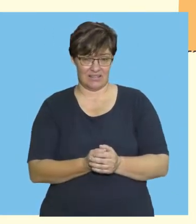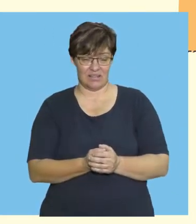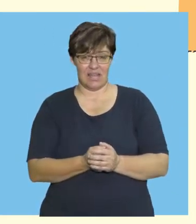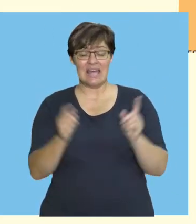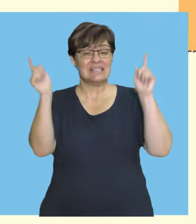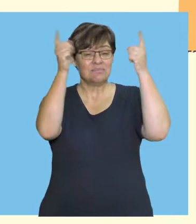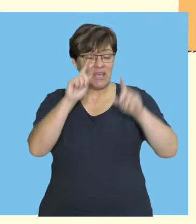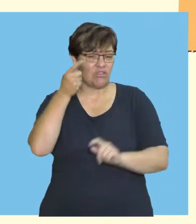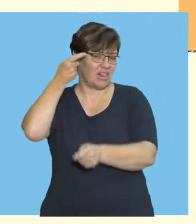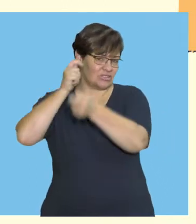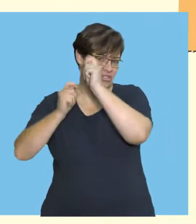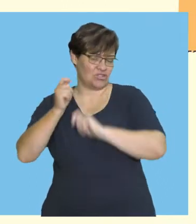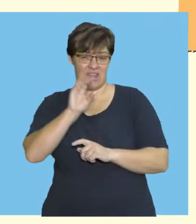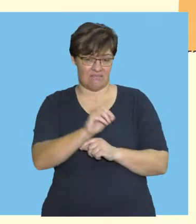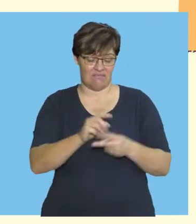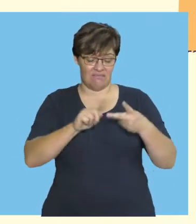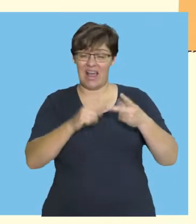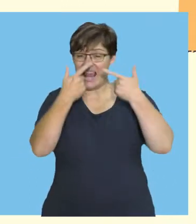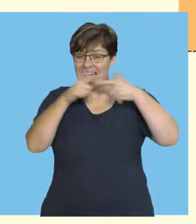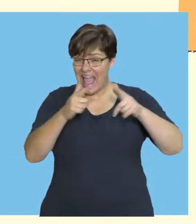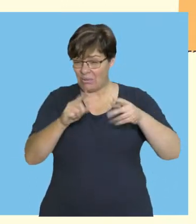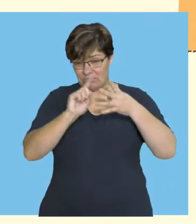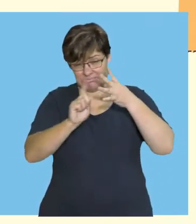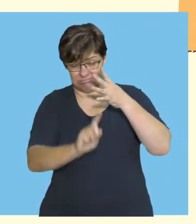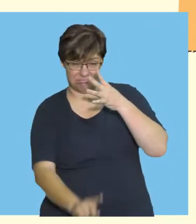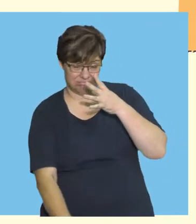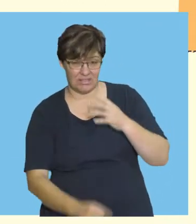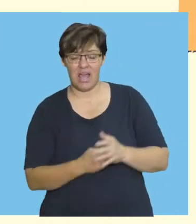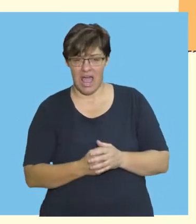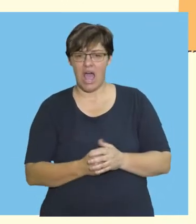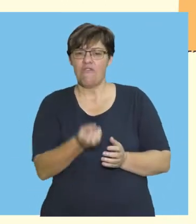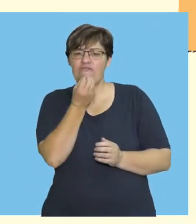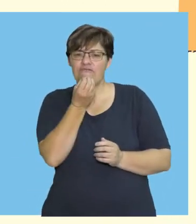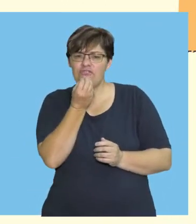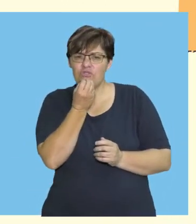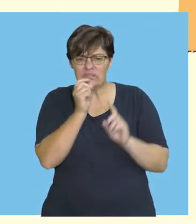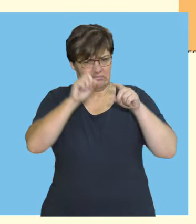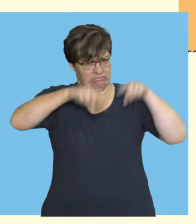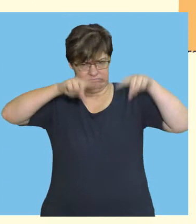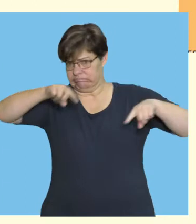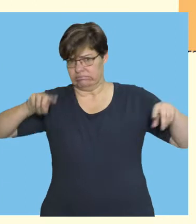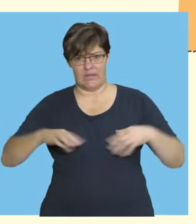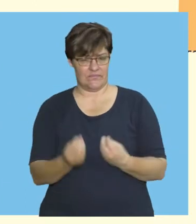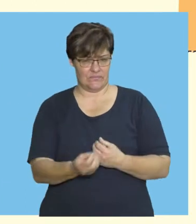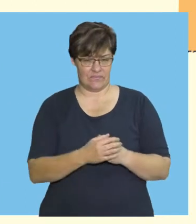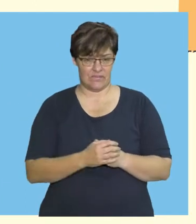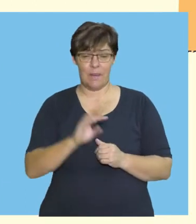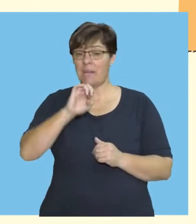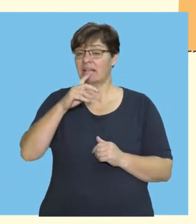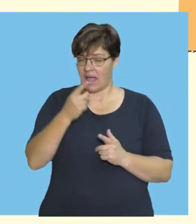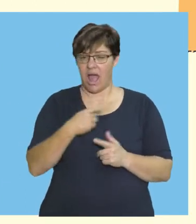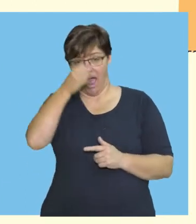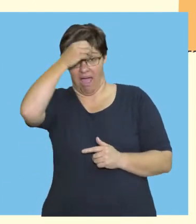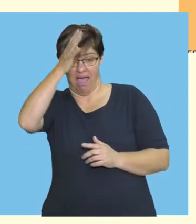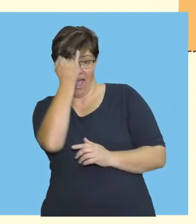had many special traditions, spoke many different languages, and ate many different types of food.